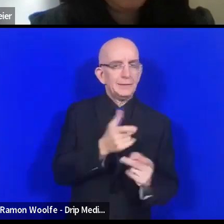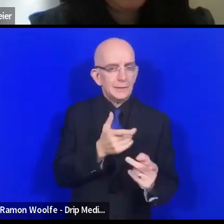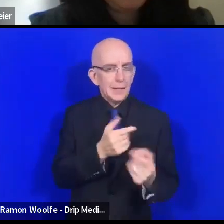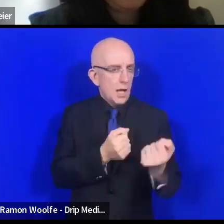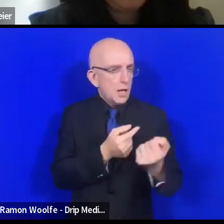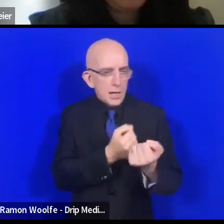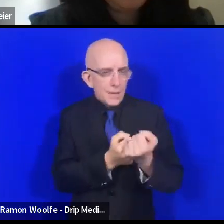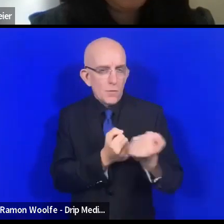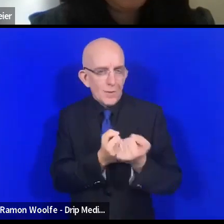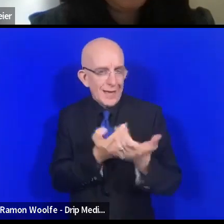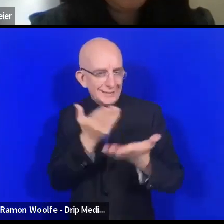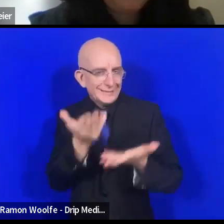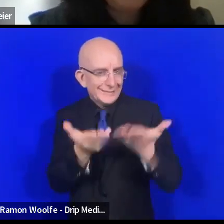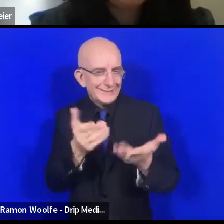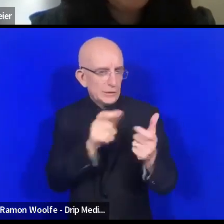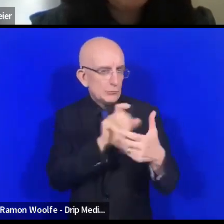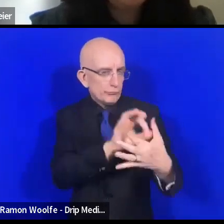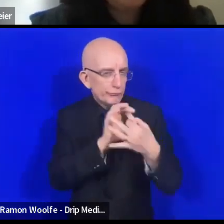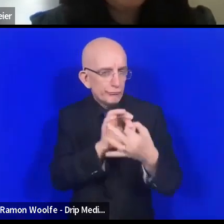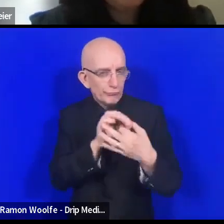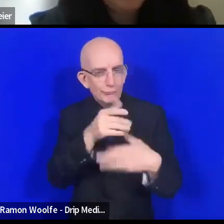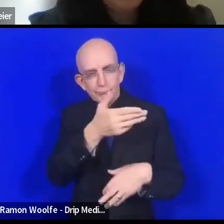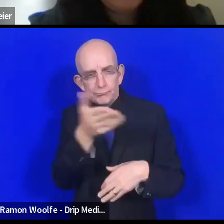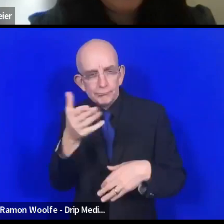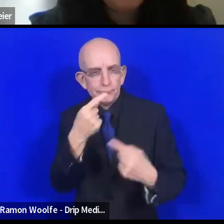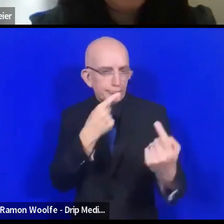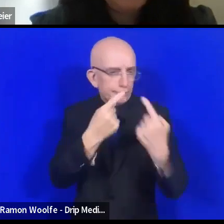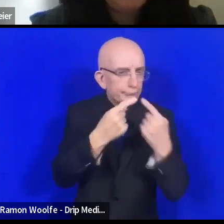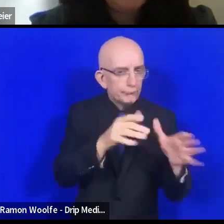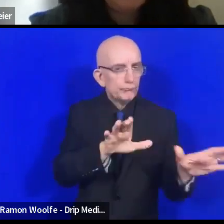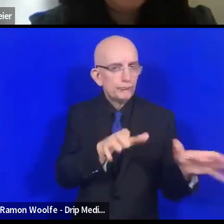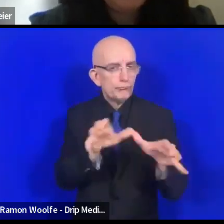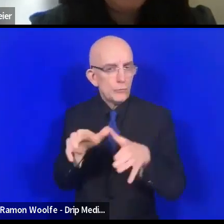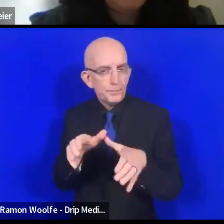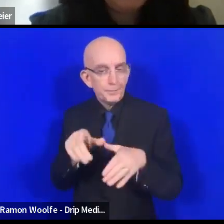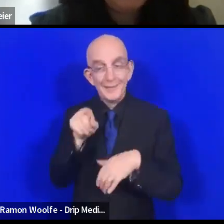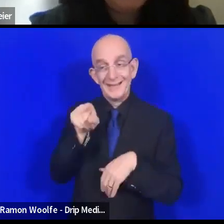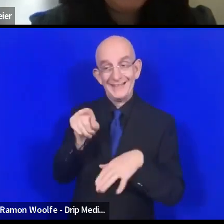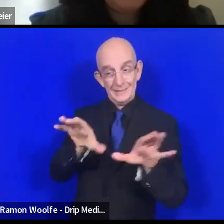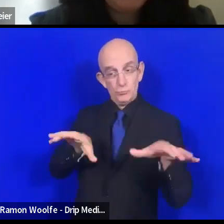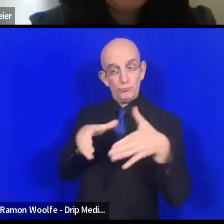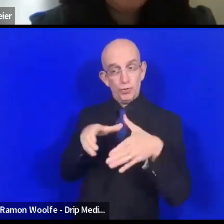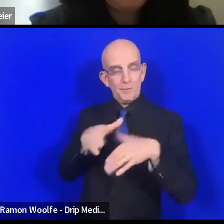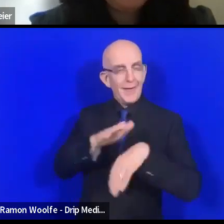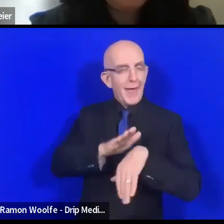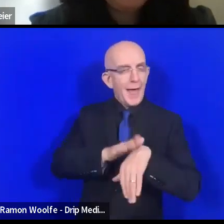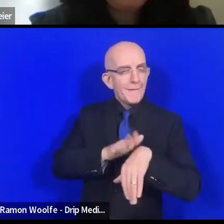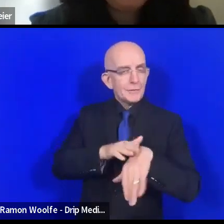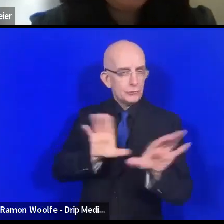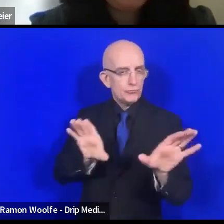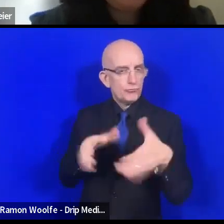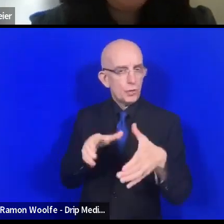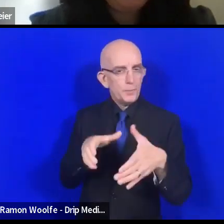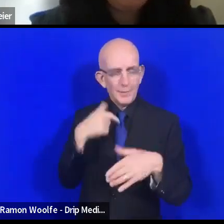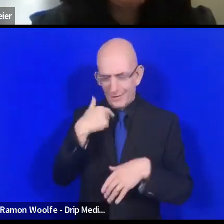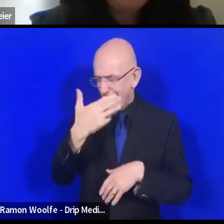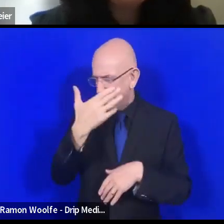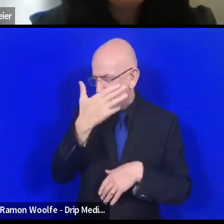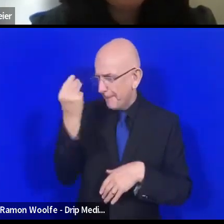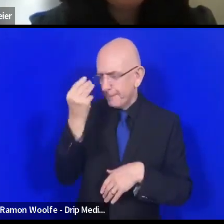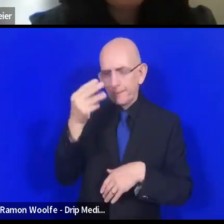the consulting group. I forgot the advisory group. I forgot the name of the group just now. But we commit to doing